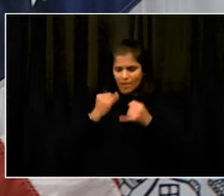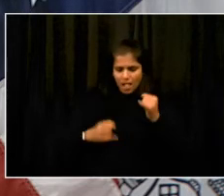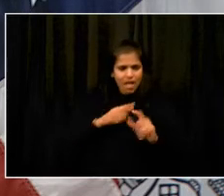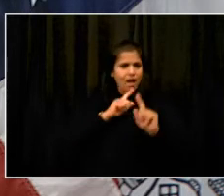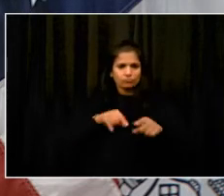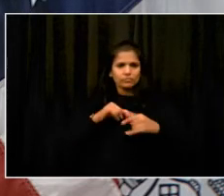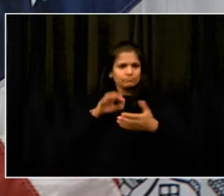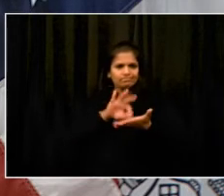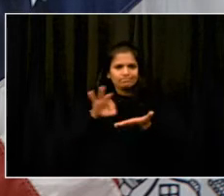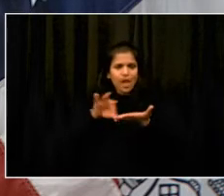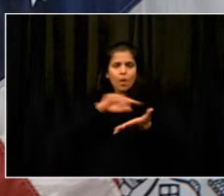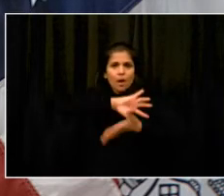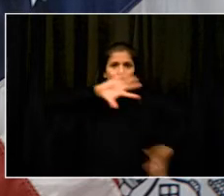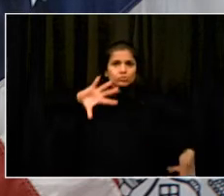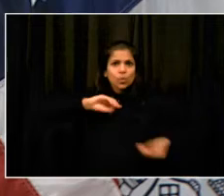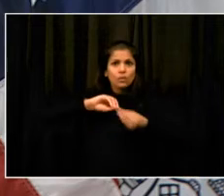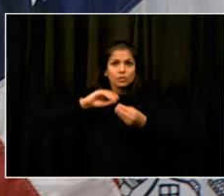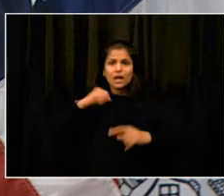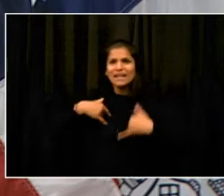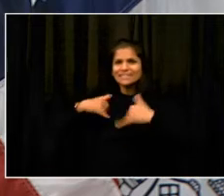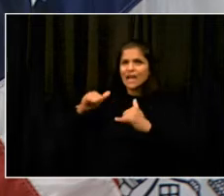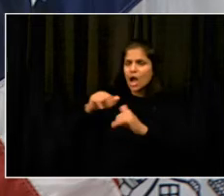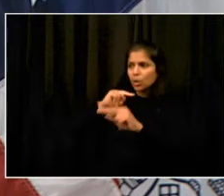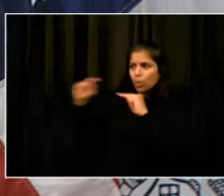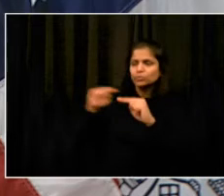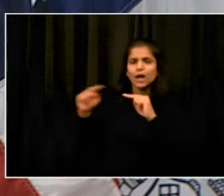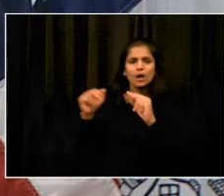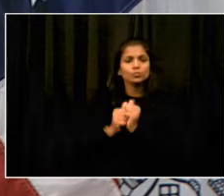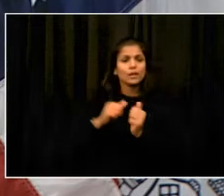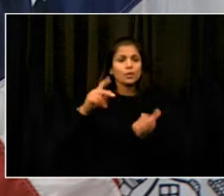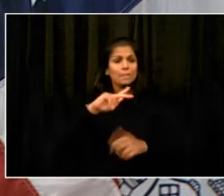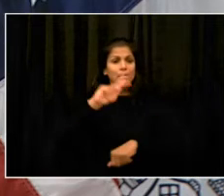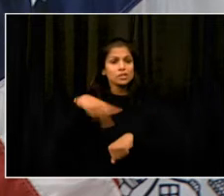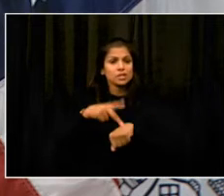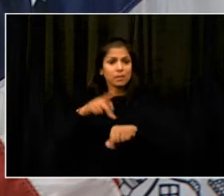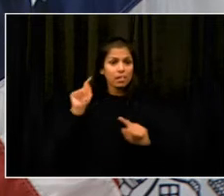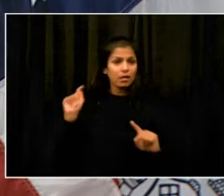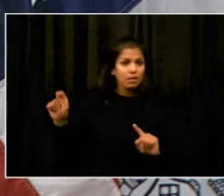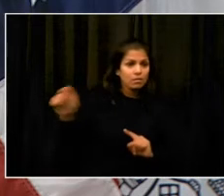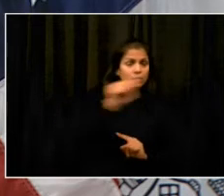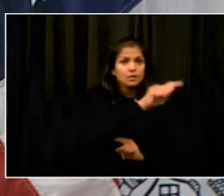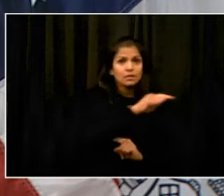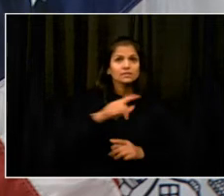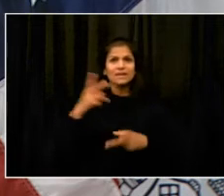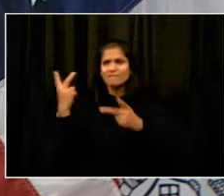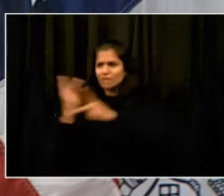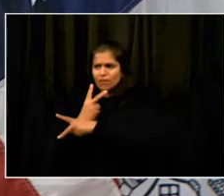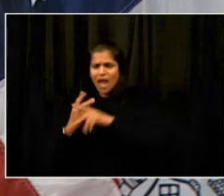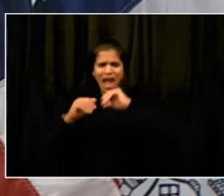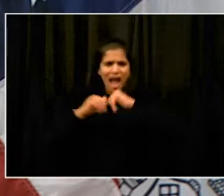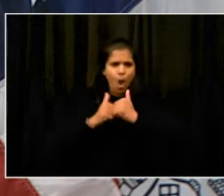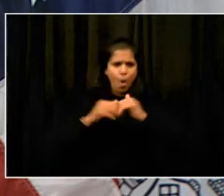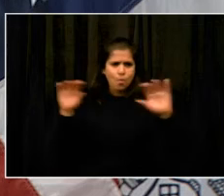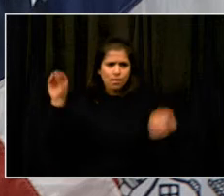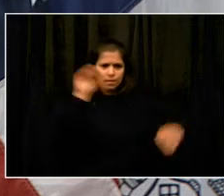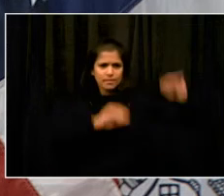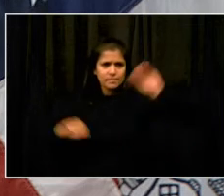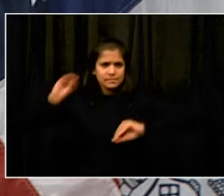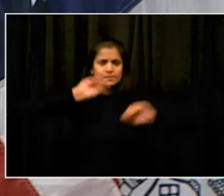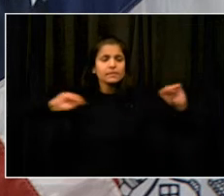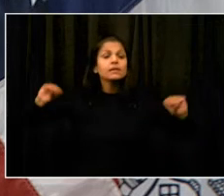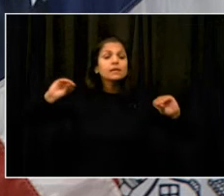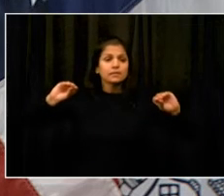now schools that are already able to be 5 days on Monday. There are other schools that need that final count to